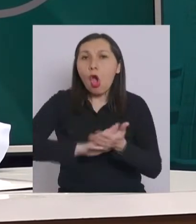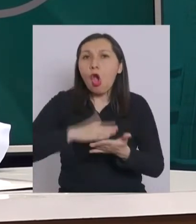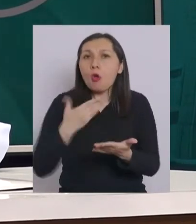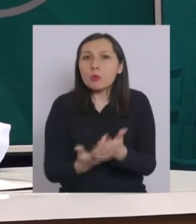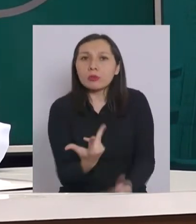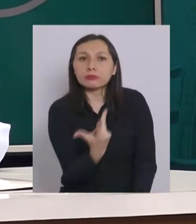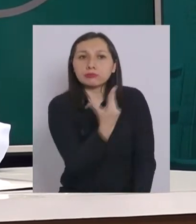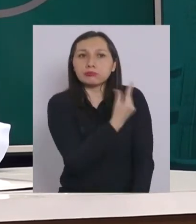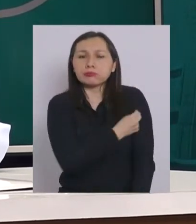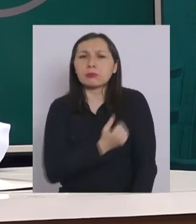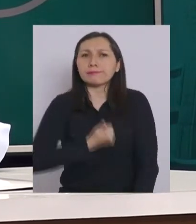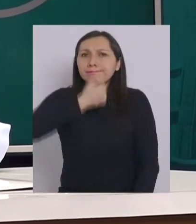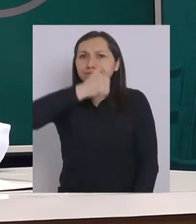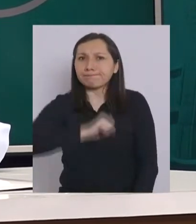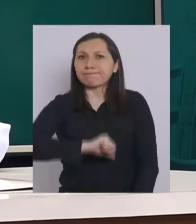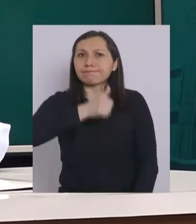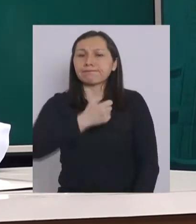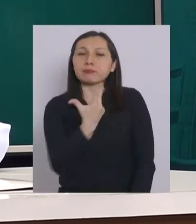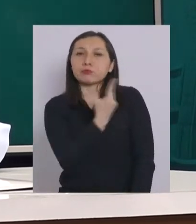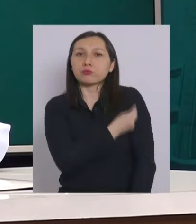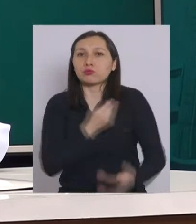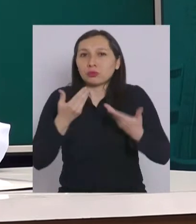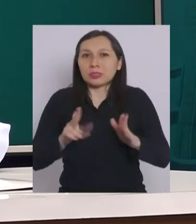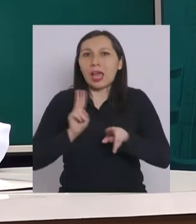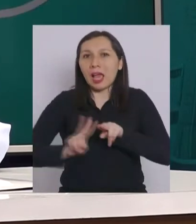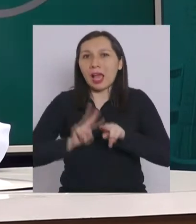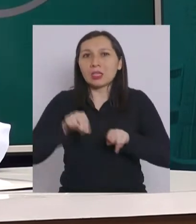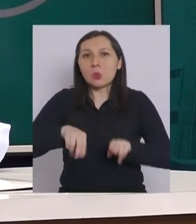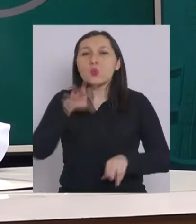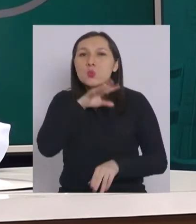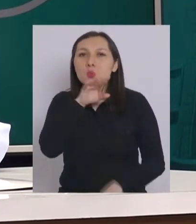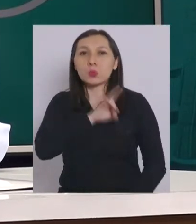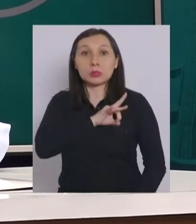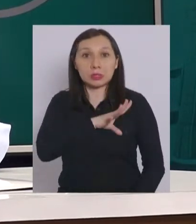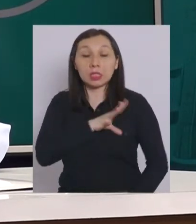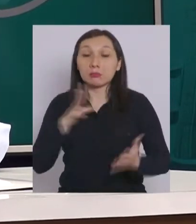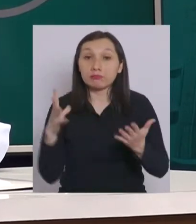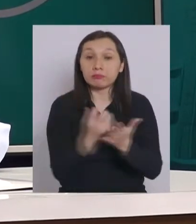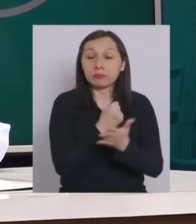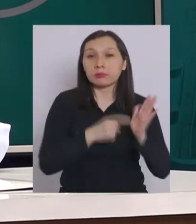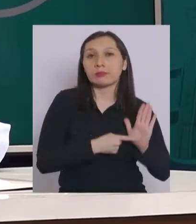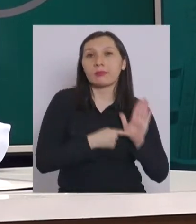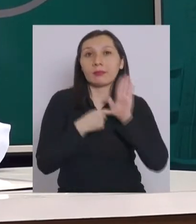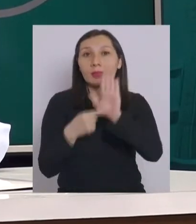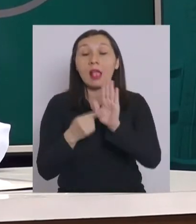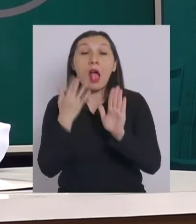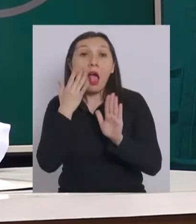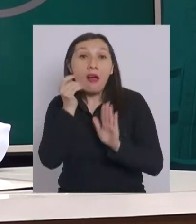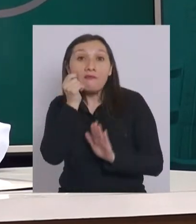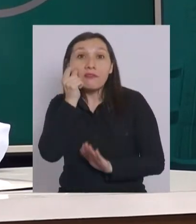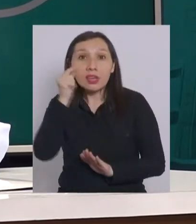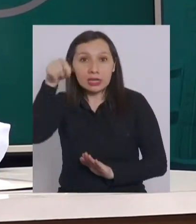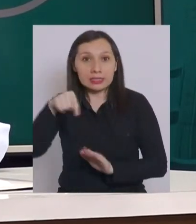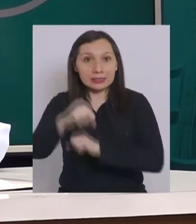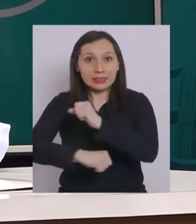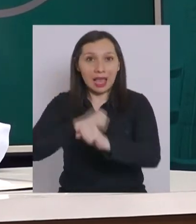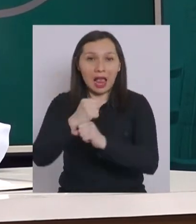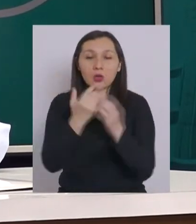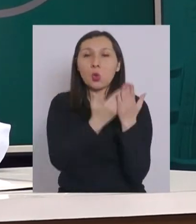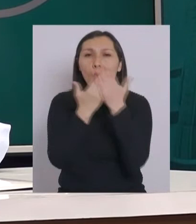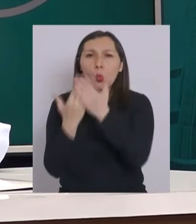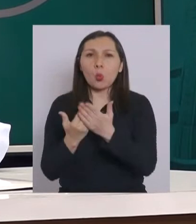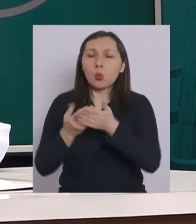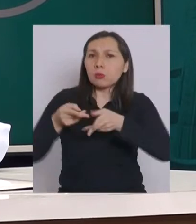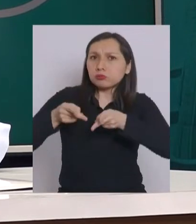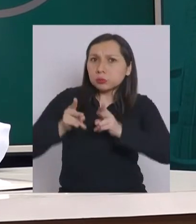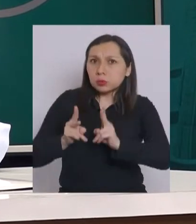a research trial as to the impact and efficacy of the vaccines given to our